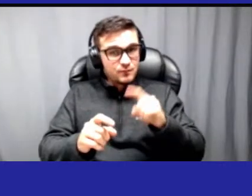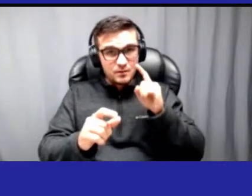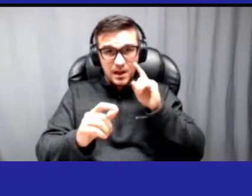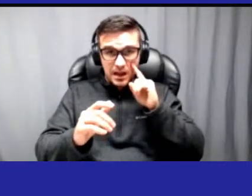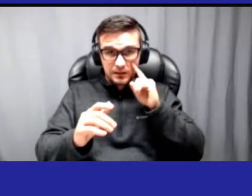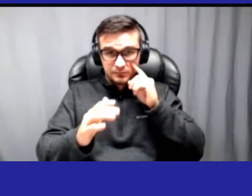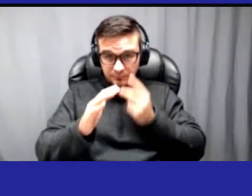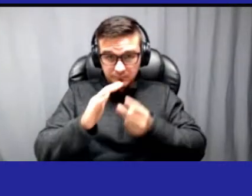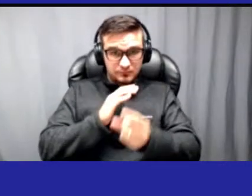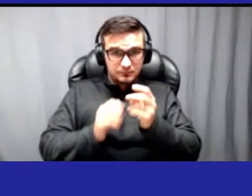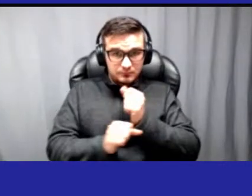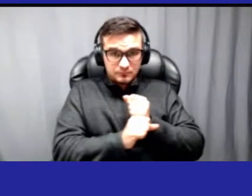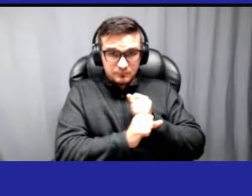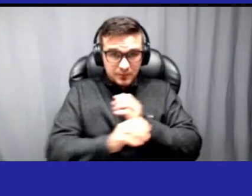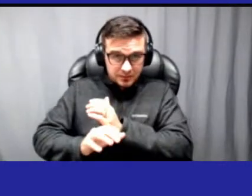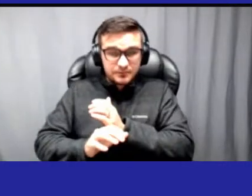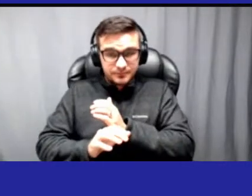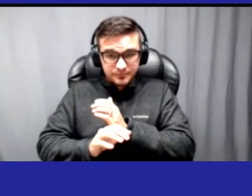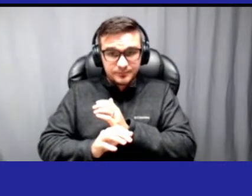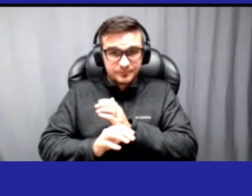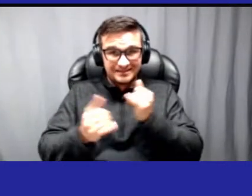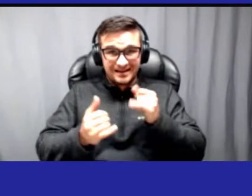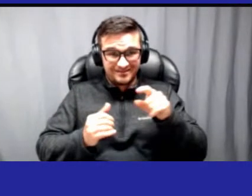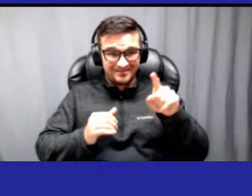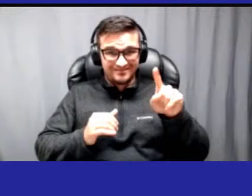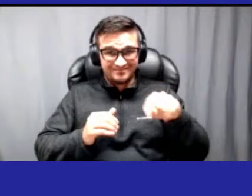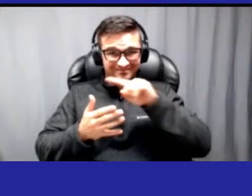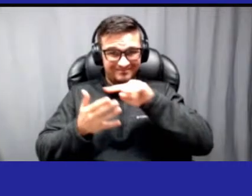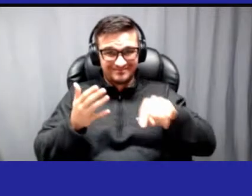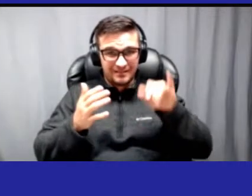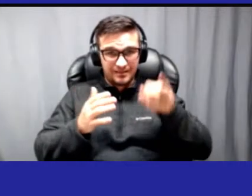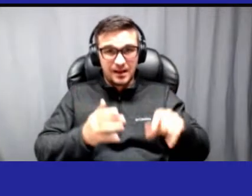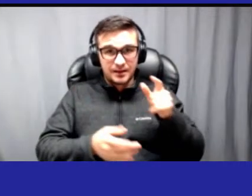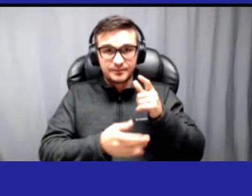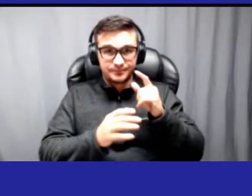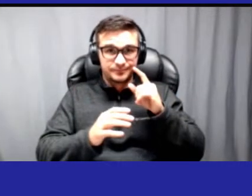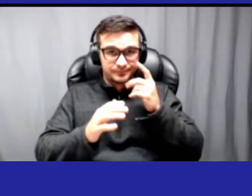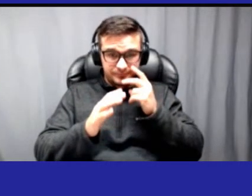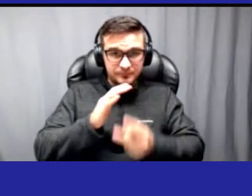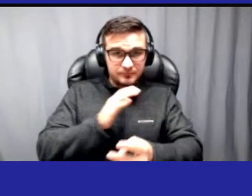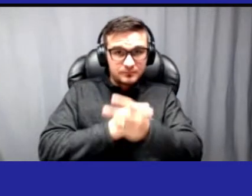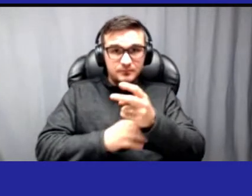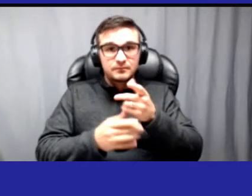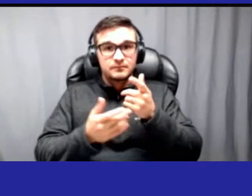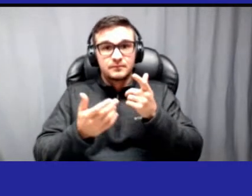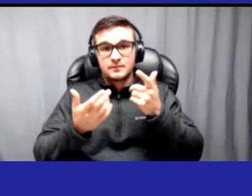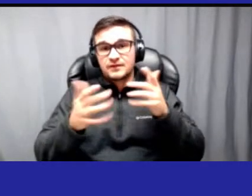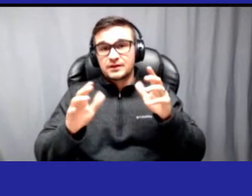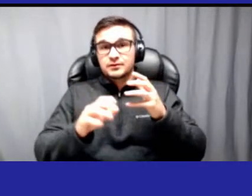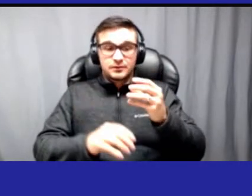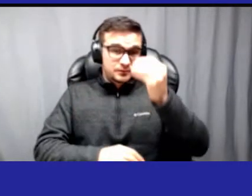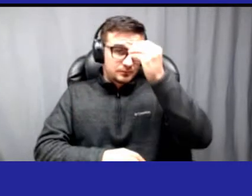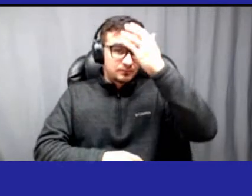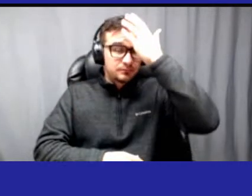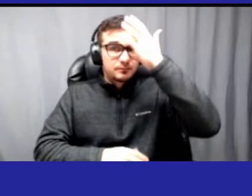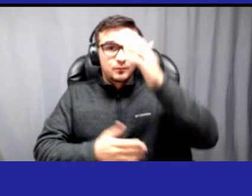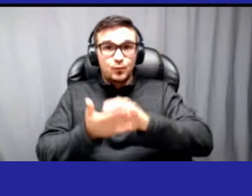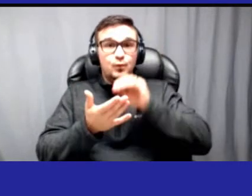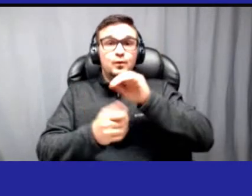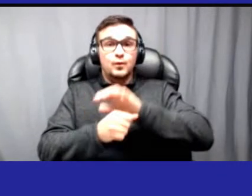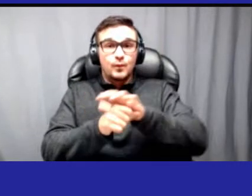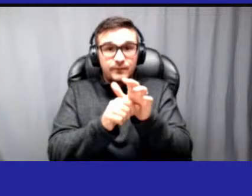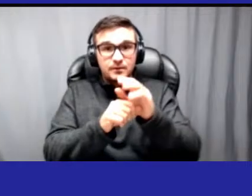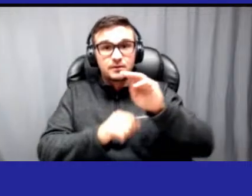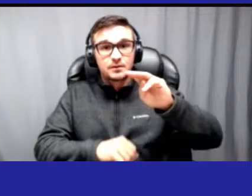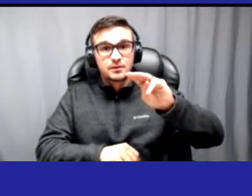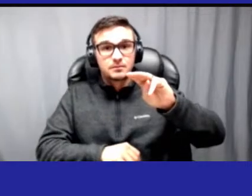we are potentially anticipating for. But this is building on the success we had. There's a lesson learned from COVID, the success we had for Mpox, to make sure that we could support our cities we